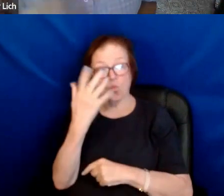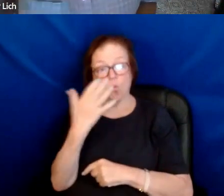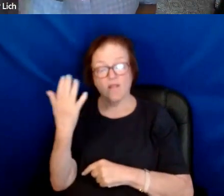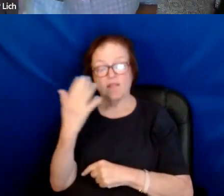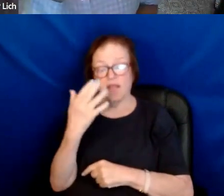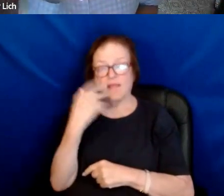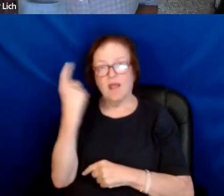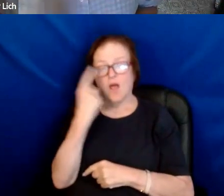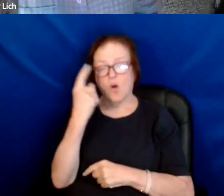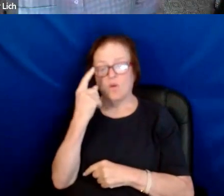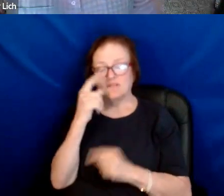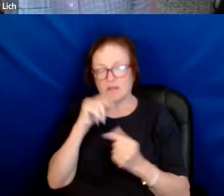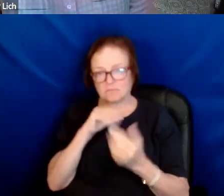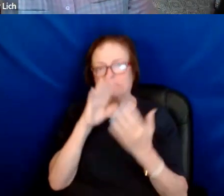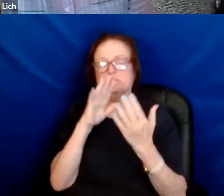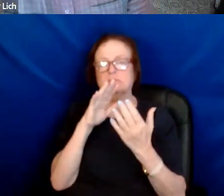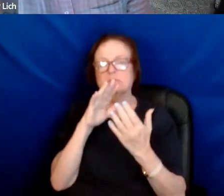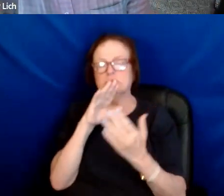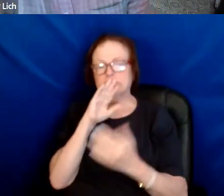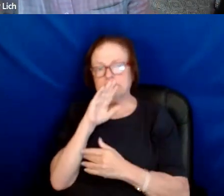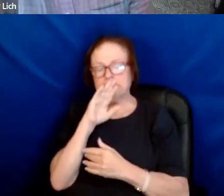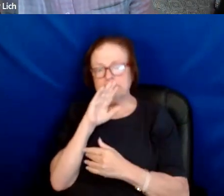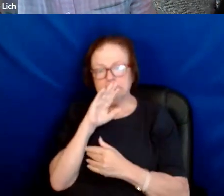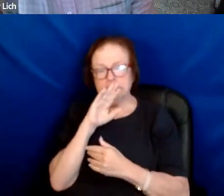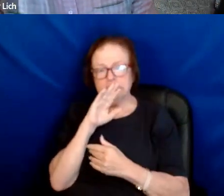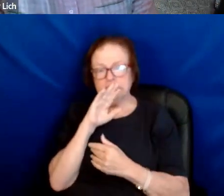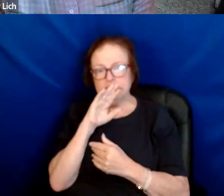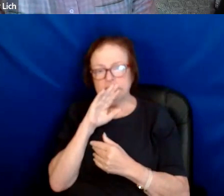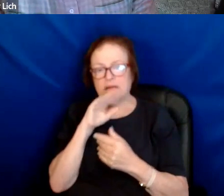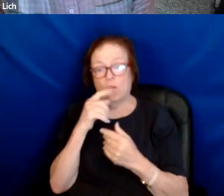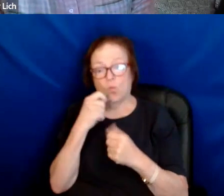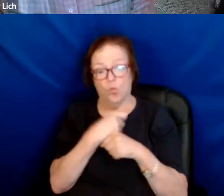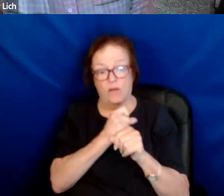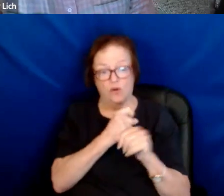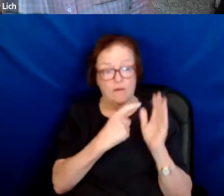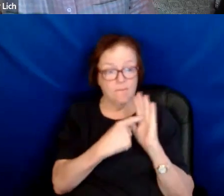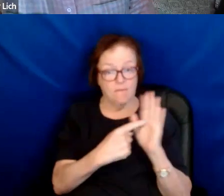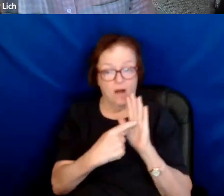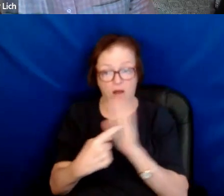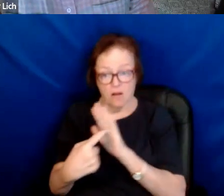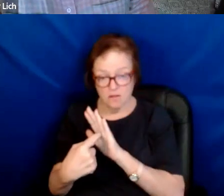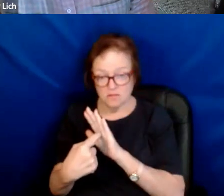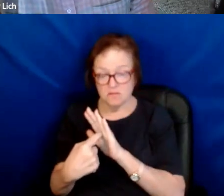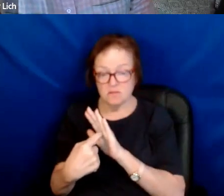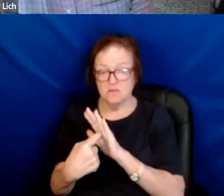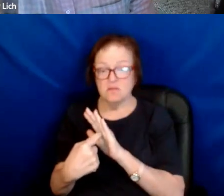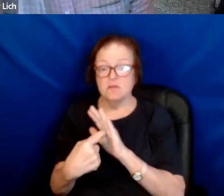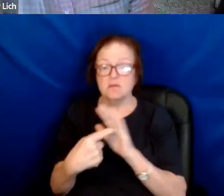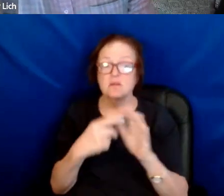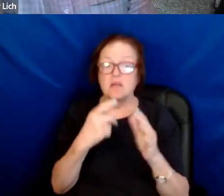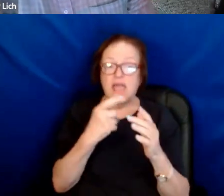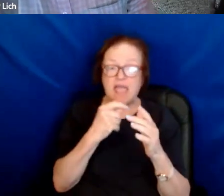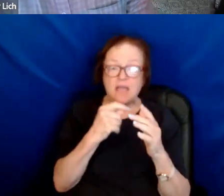always kind of run up against is once we start to create these models, and you can't take into account, this in migration,